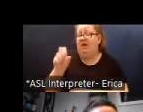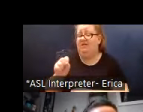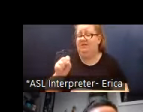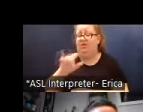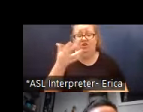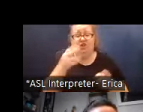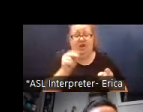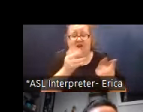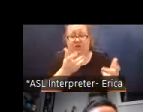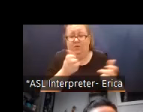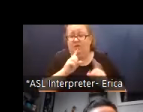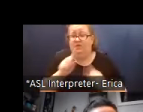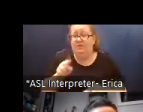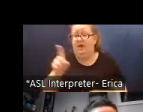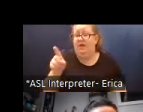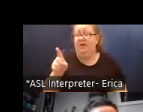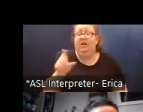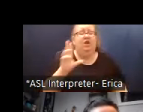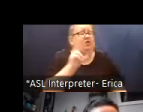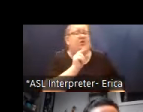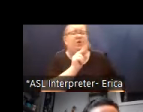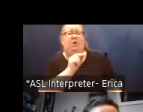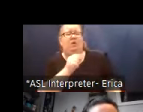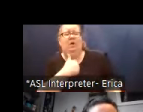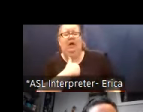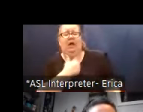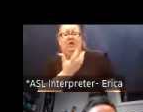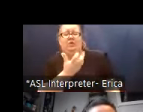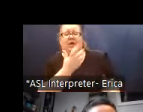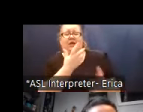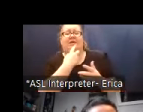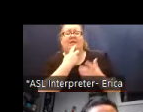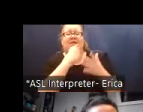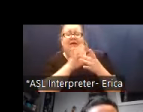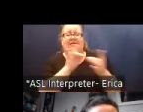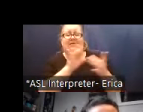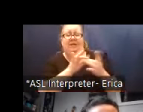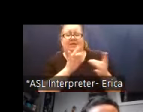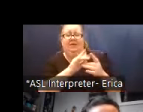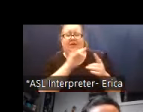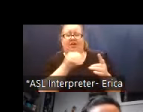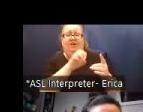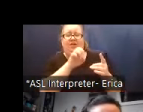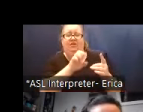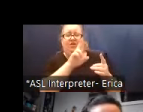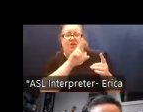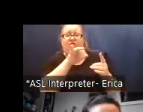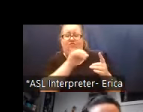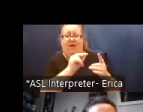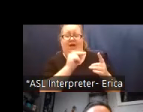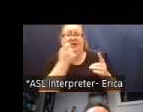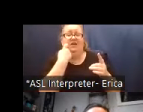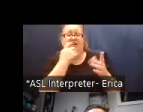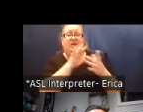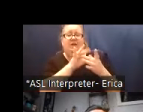to respond. No, I was just going to say something that Joe Ryan just mentioned about